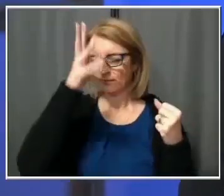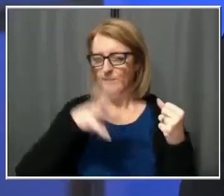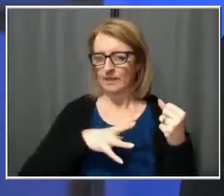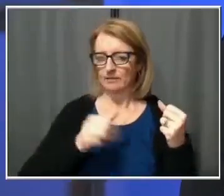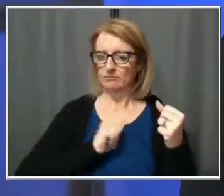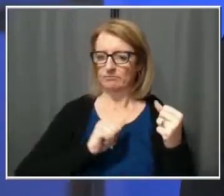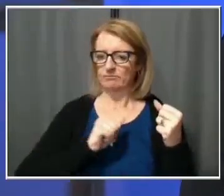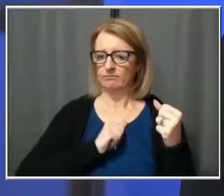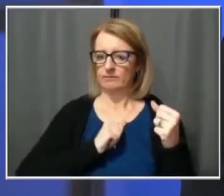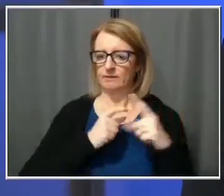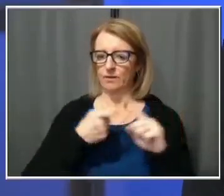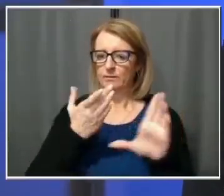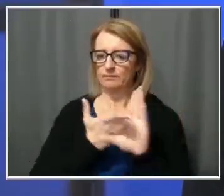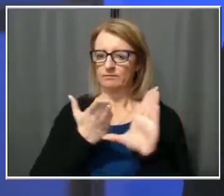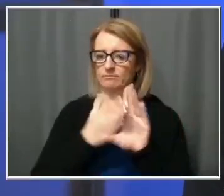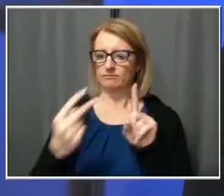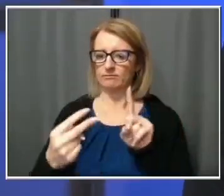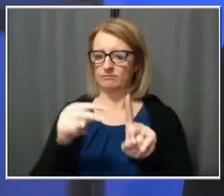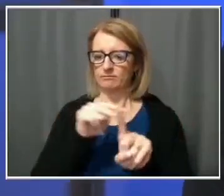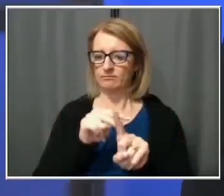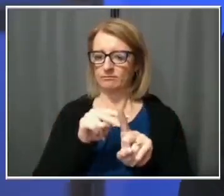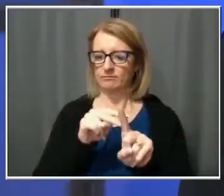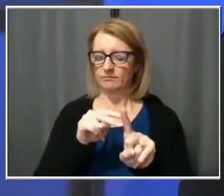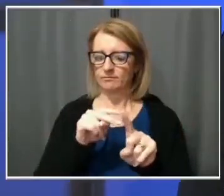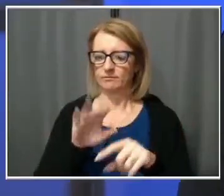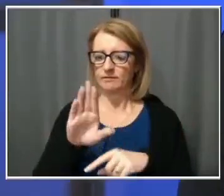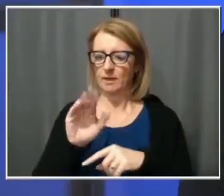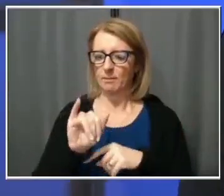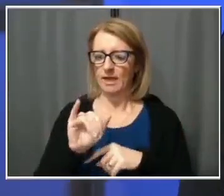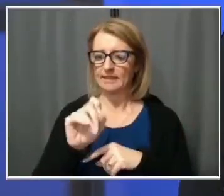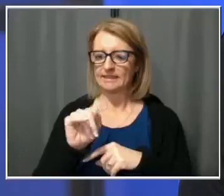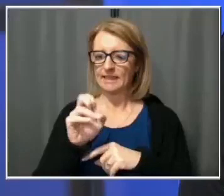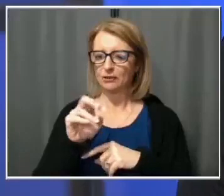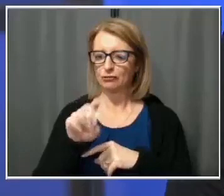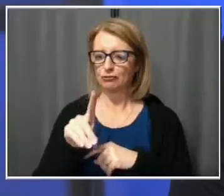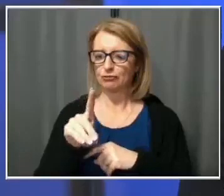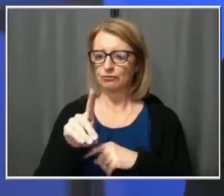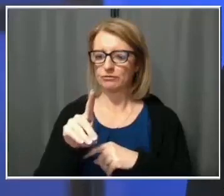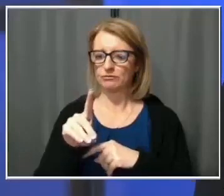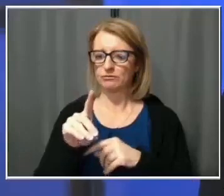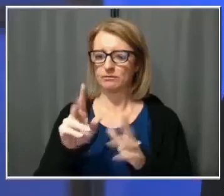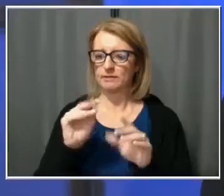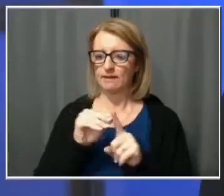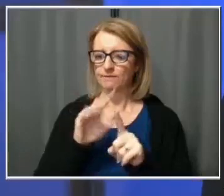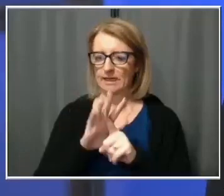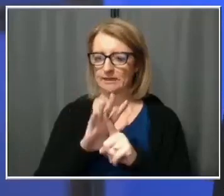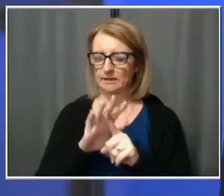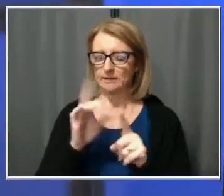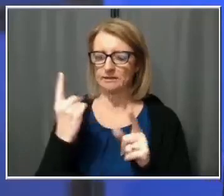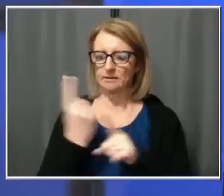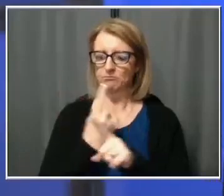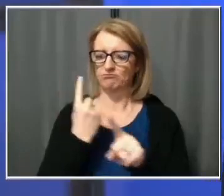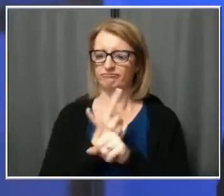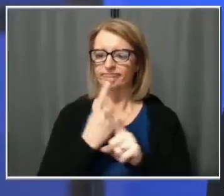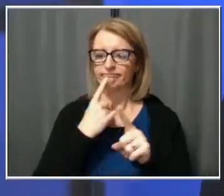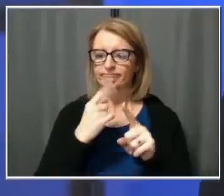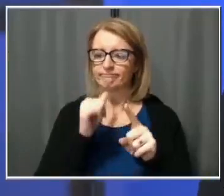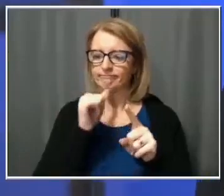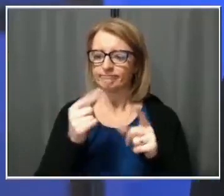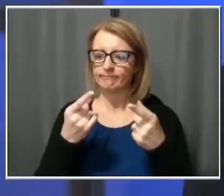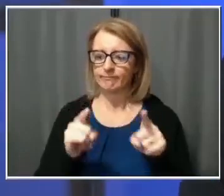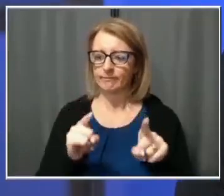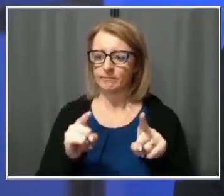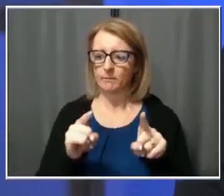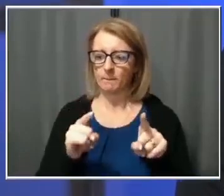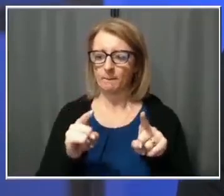from a psychologist perspective I think about is the bystander effect. The concept that when something inappropriate happens or something wrong happens, our